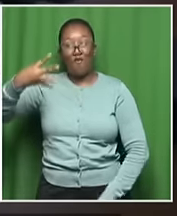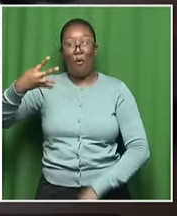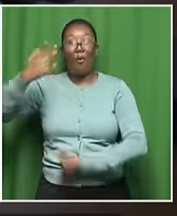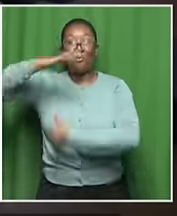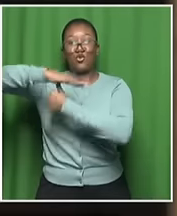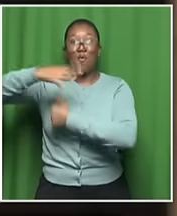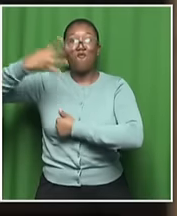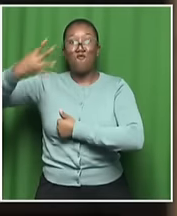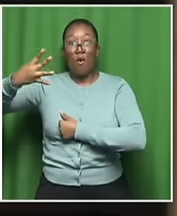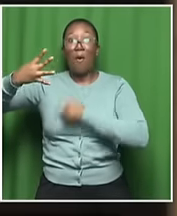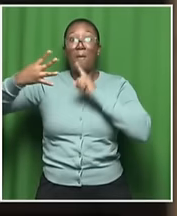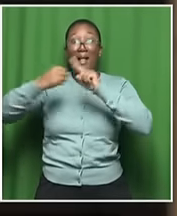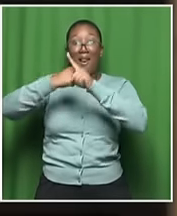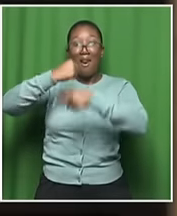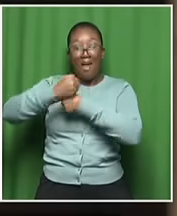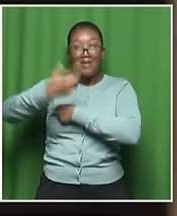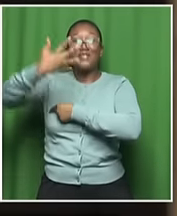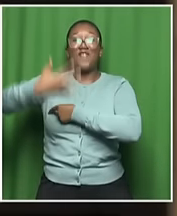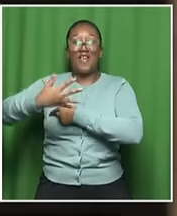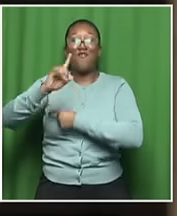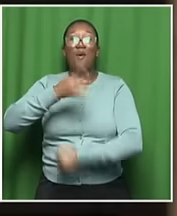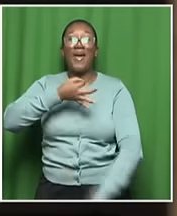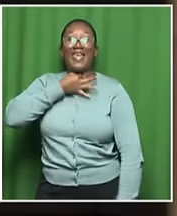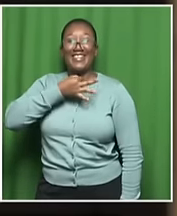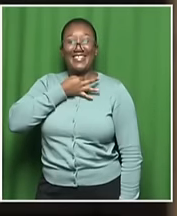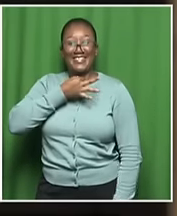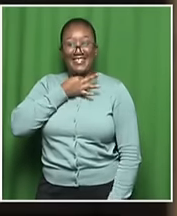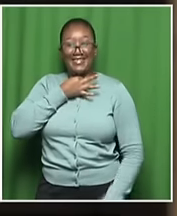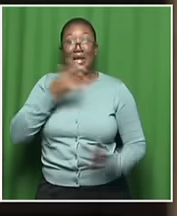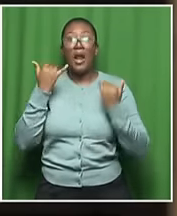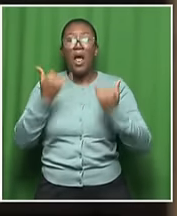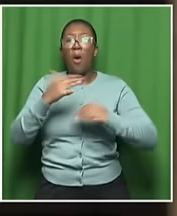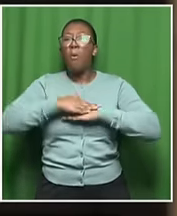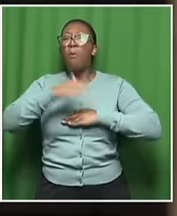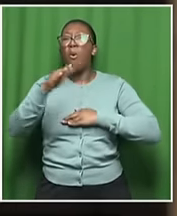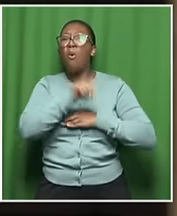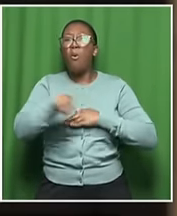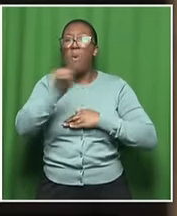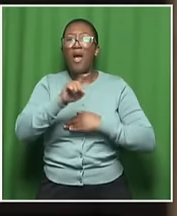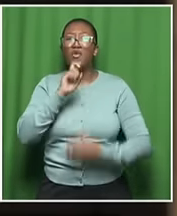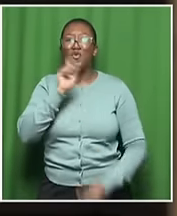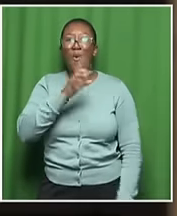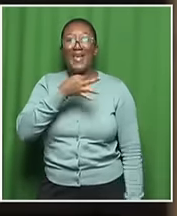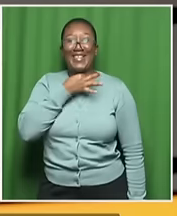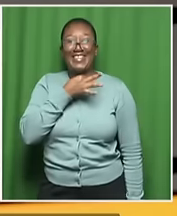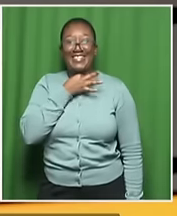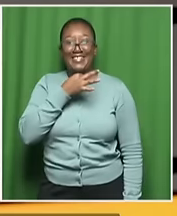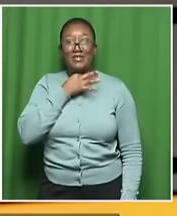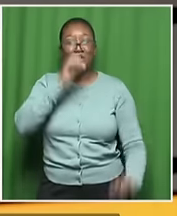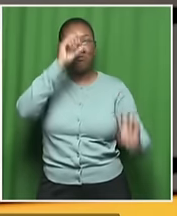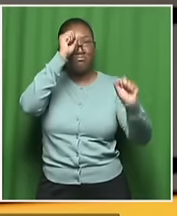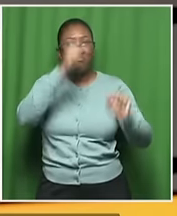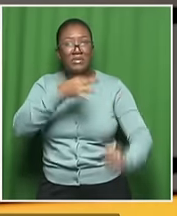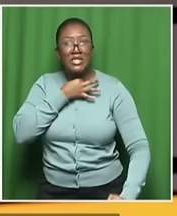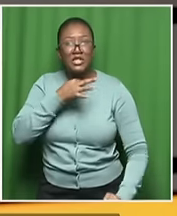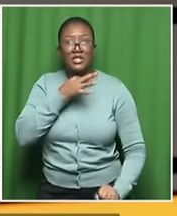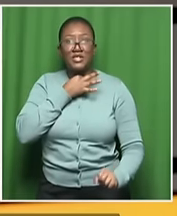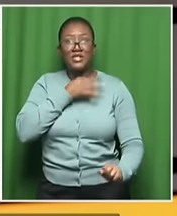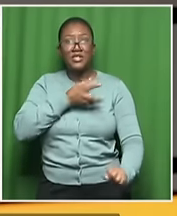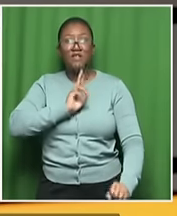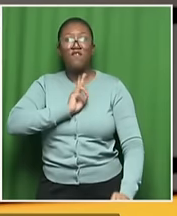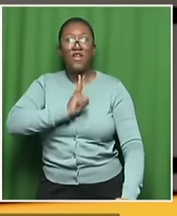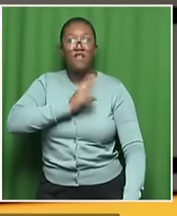actually English. But we are actually using English in everything. It's not only in our schools a mother tongue, and it